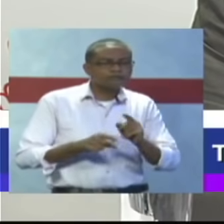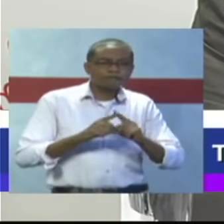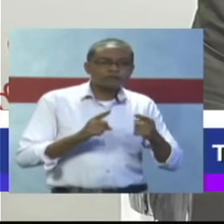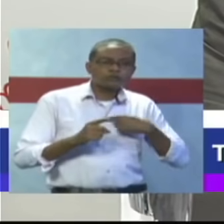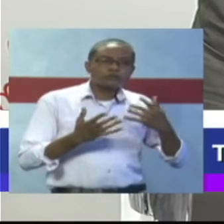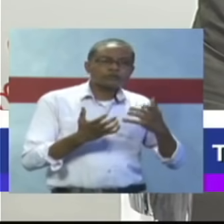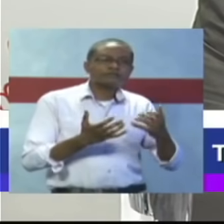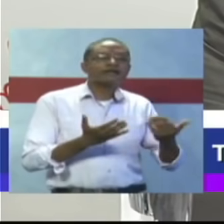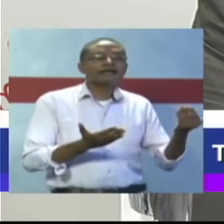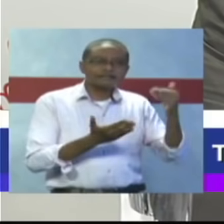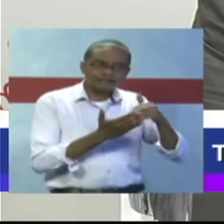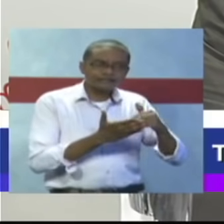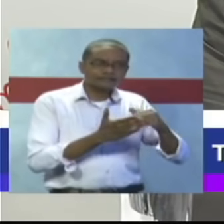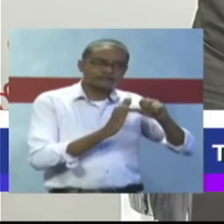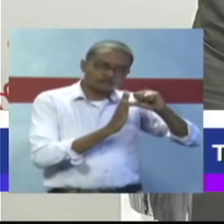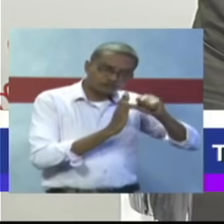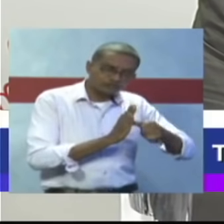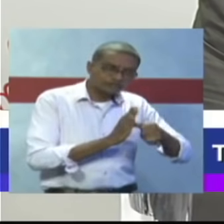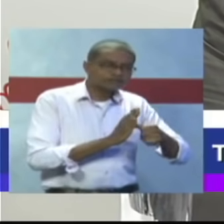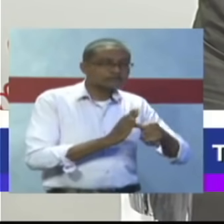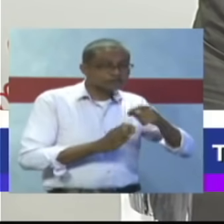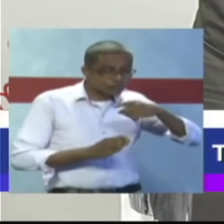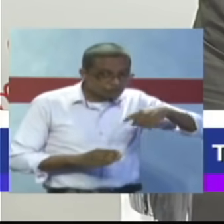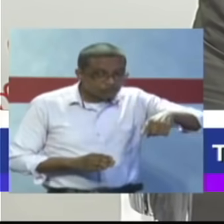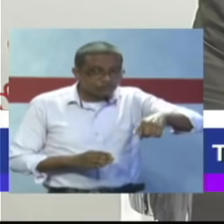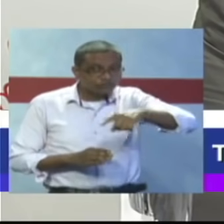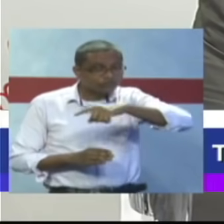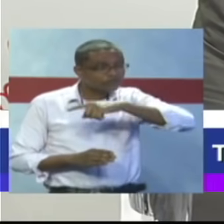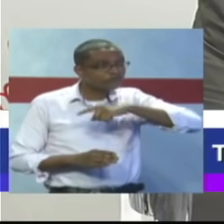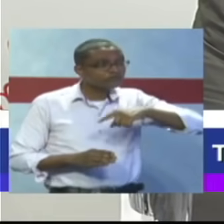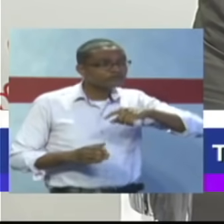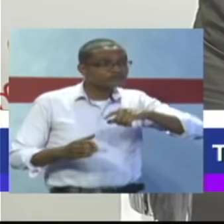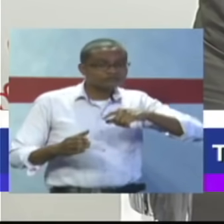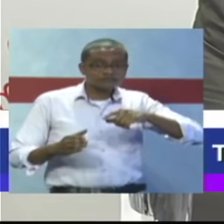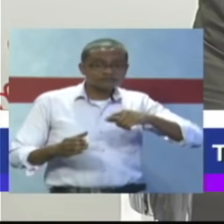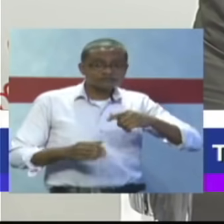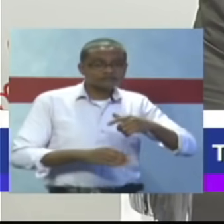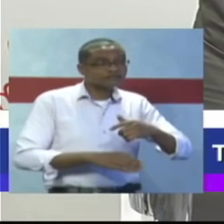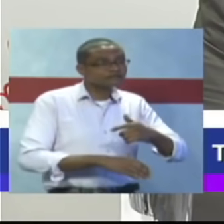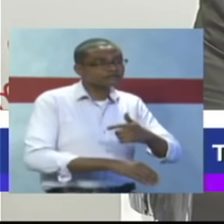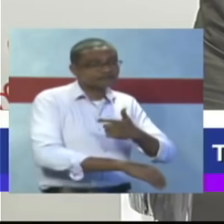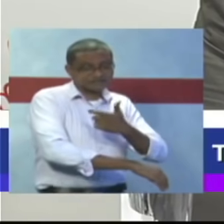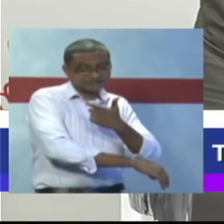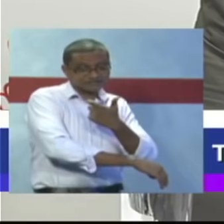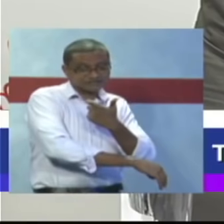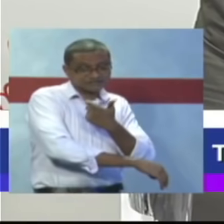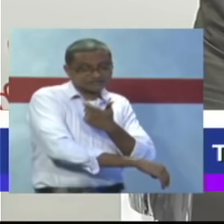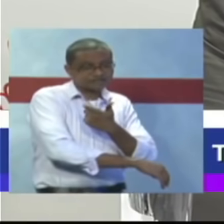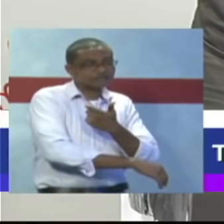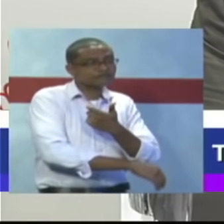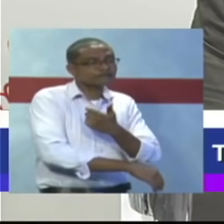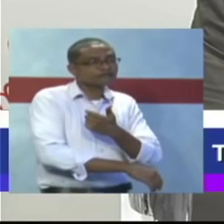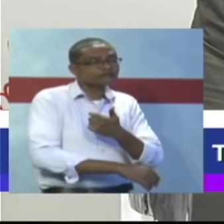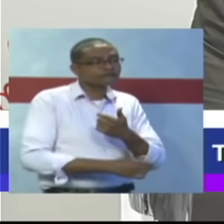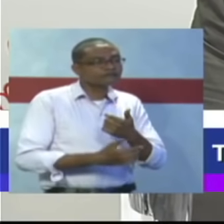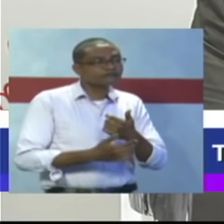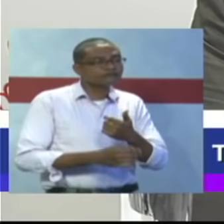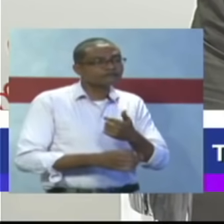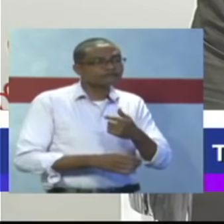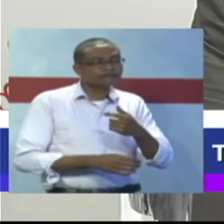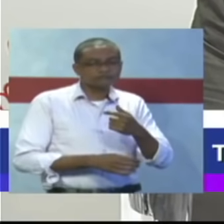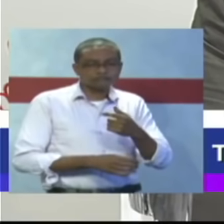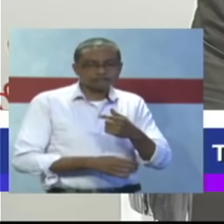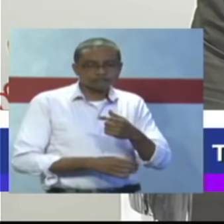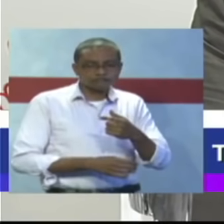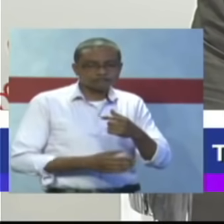general, across the board, the individuals who have passed on since vaccination has become available,